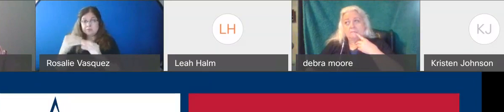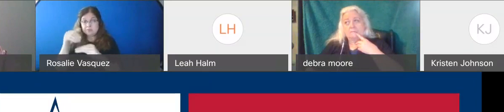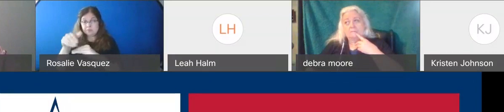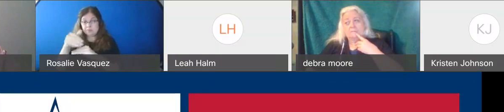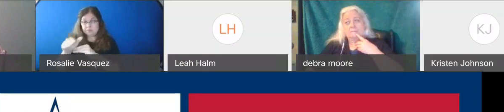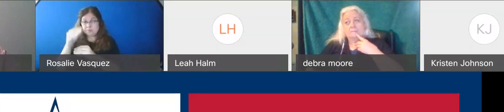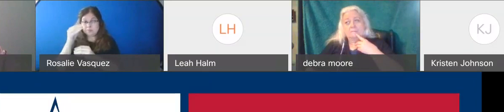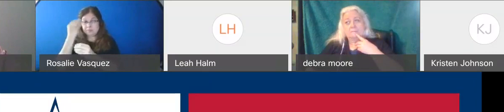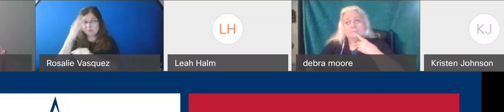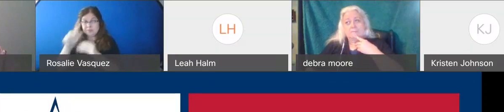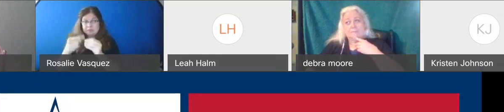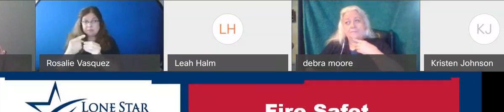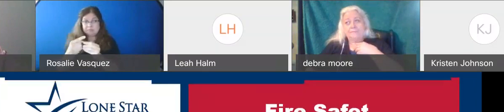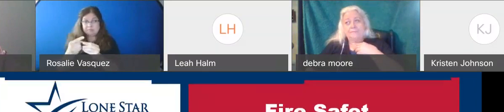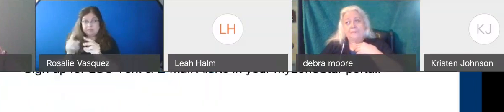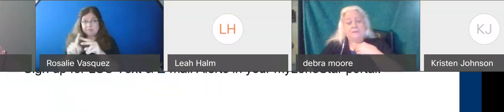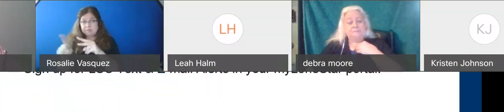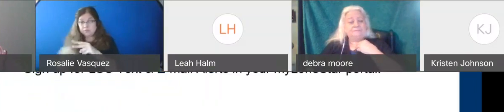the evacuation information.